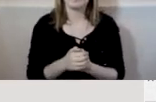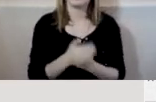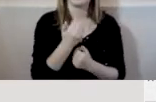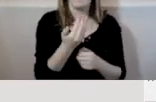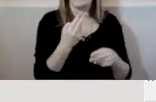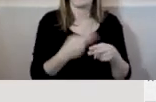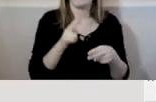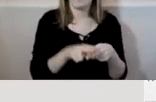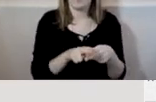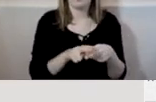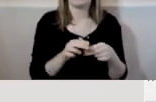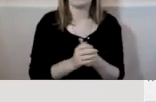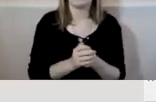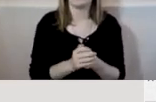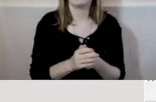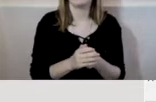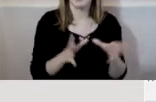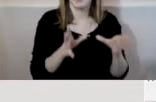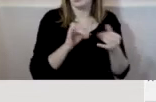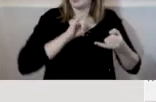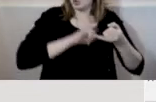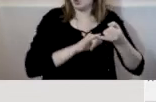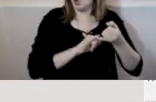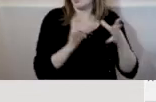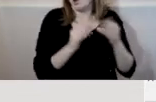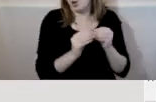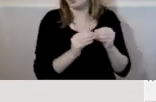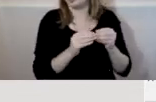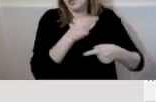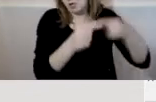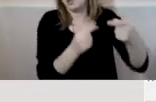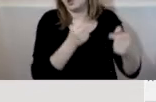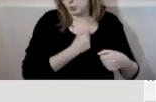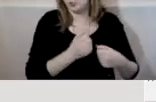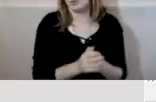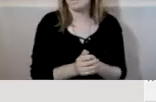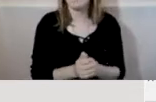because of our historical tradition. Number 3,